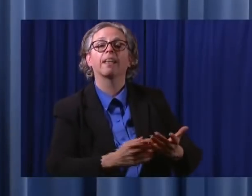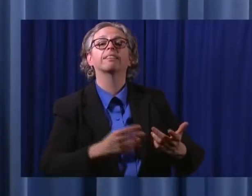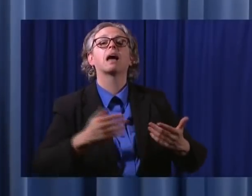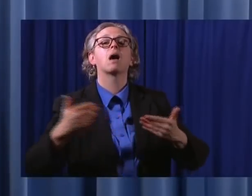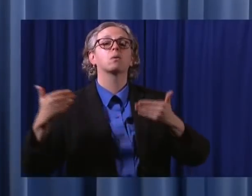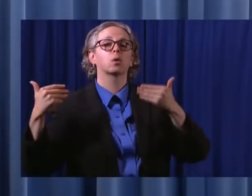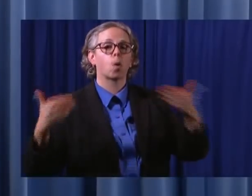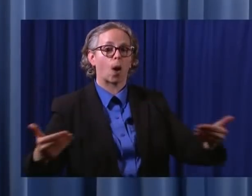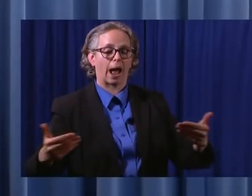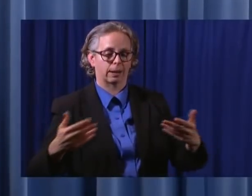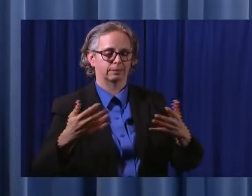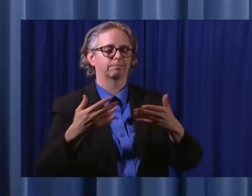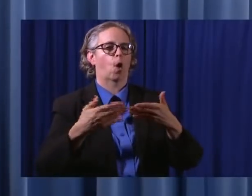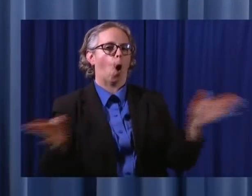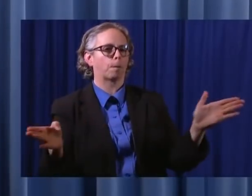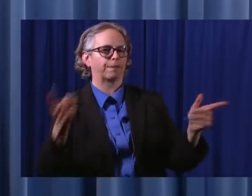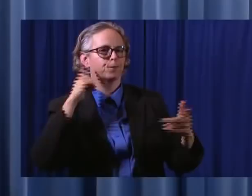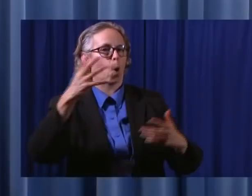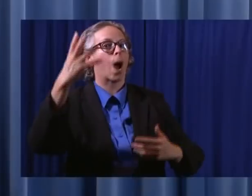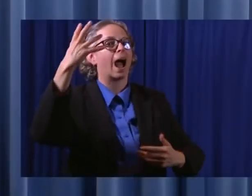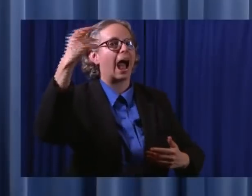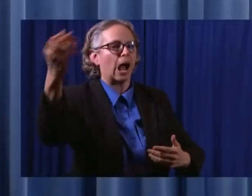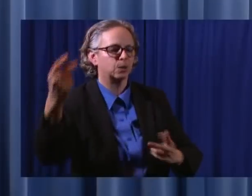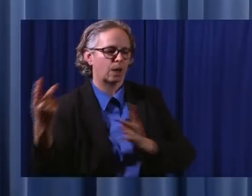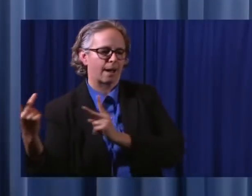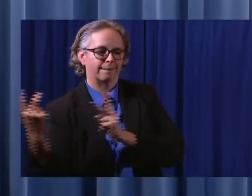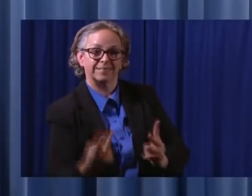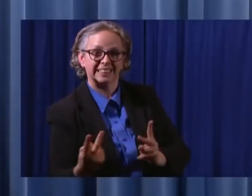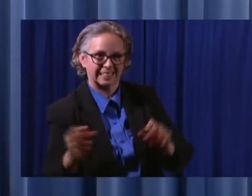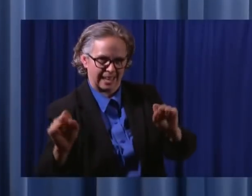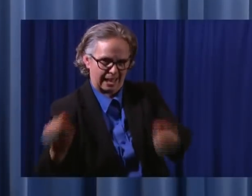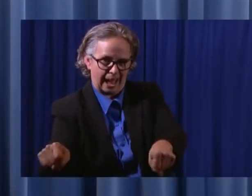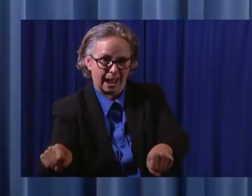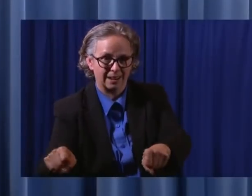Again, subject to the basic standards that we